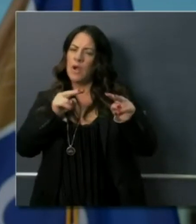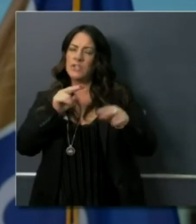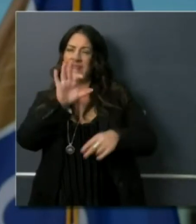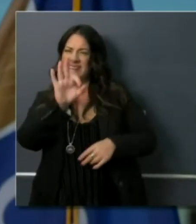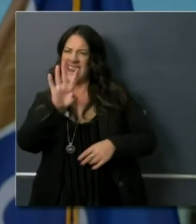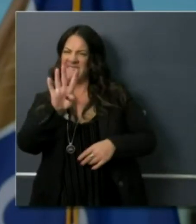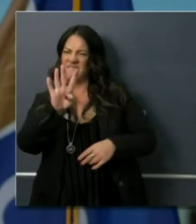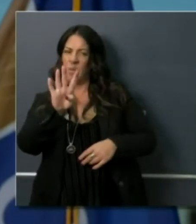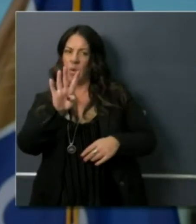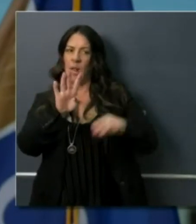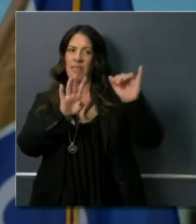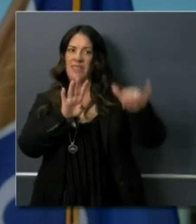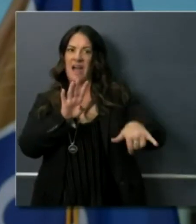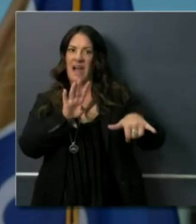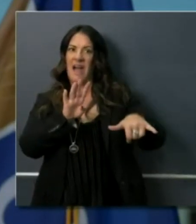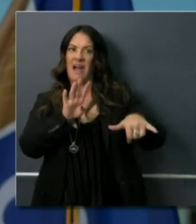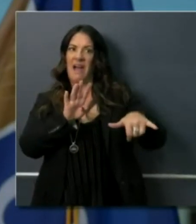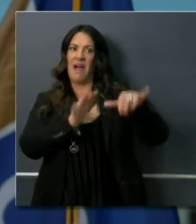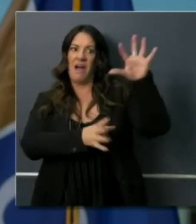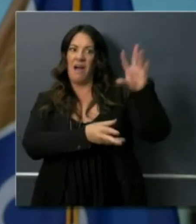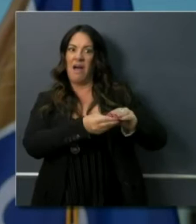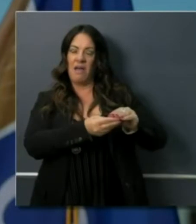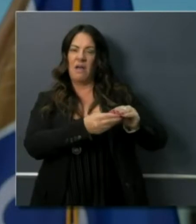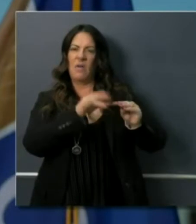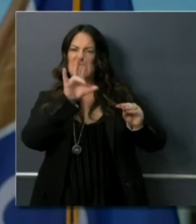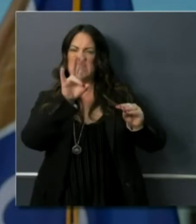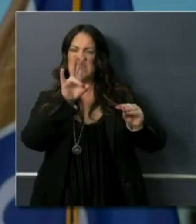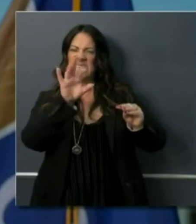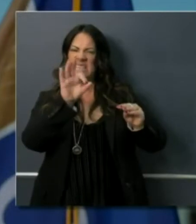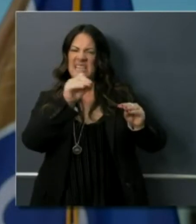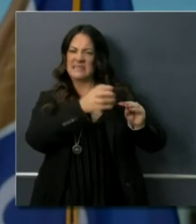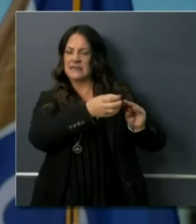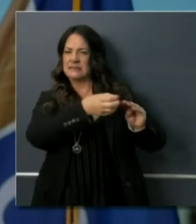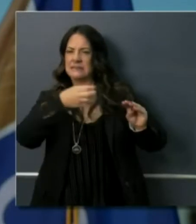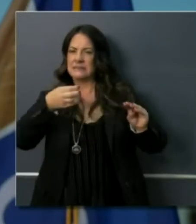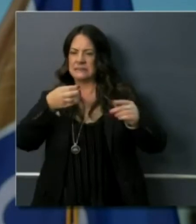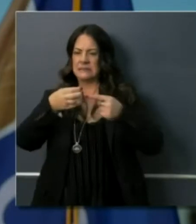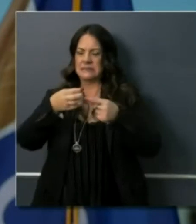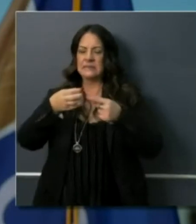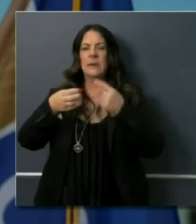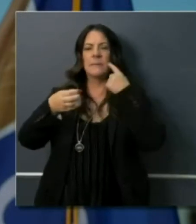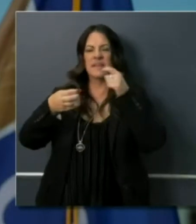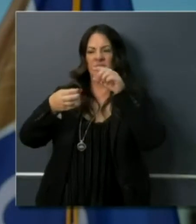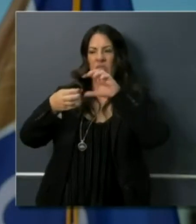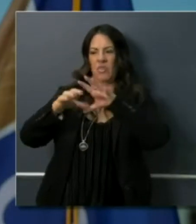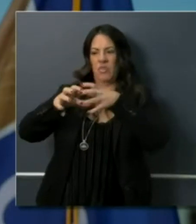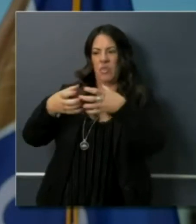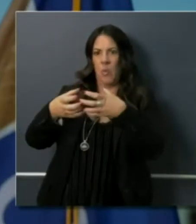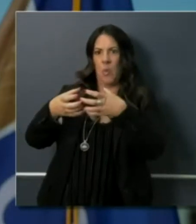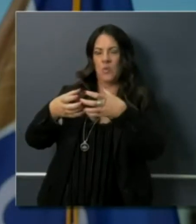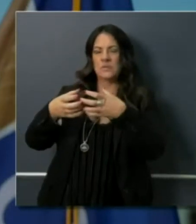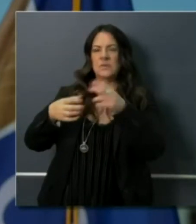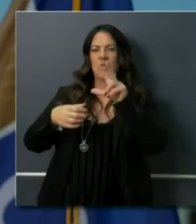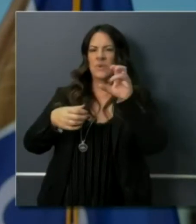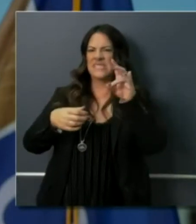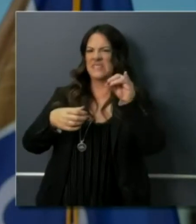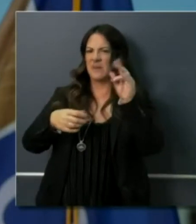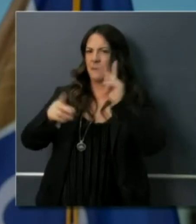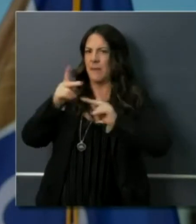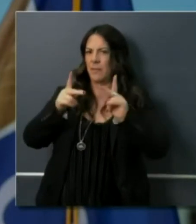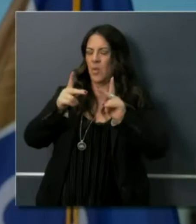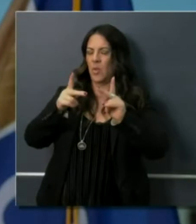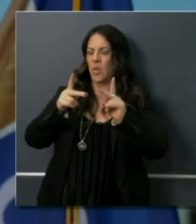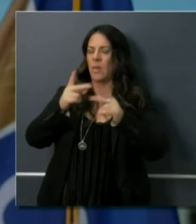94 facilities in that portfolio, of which 370 individuals, patients,